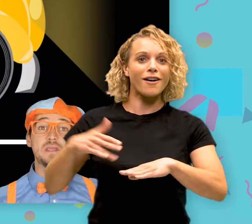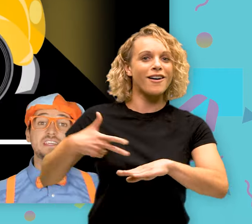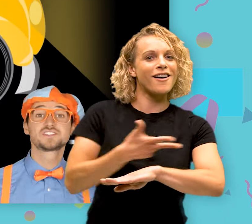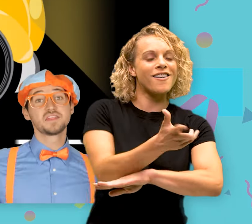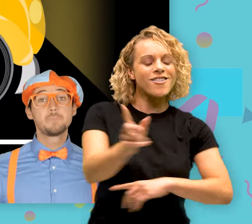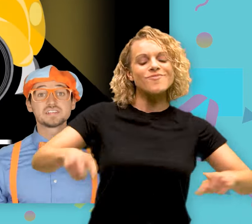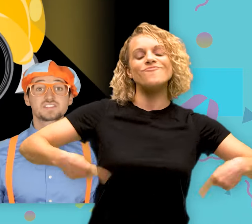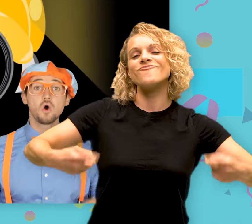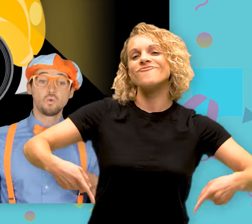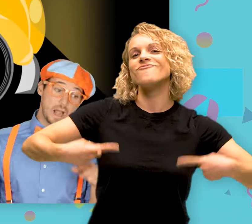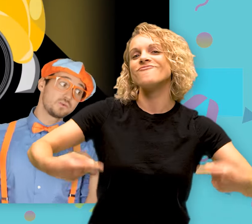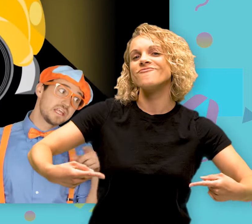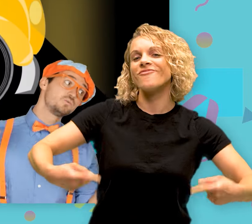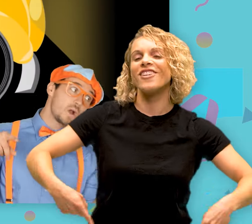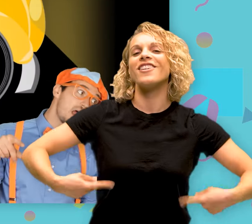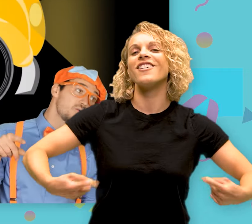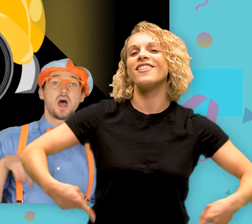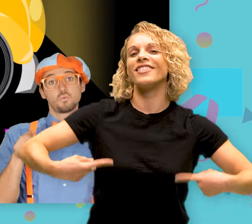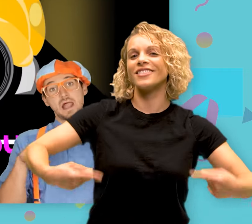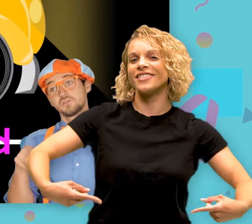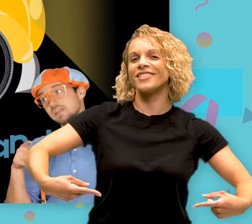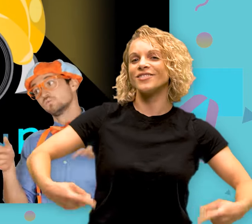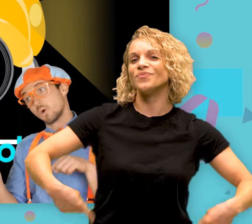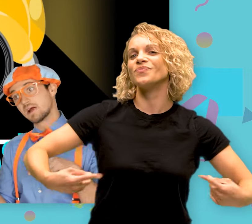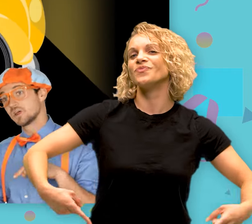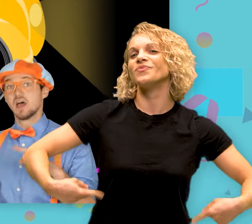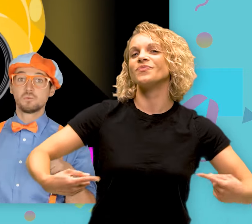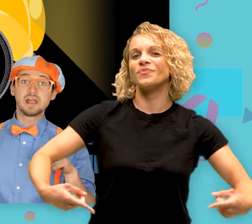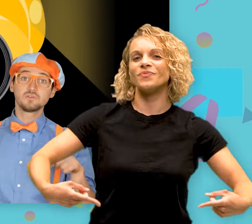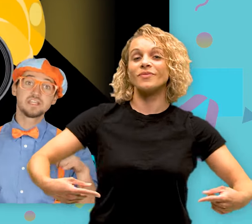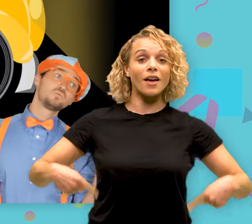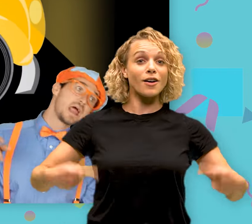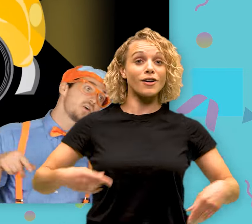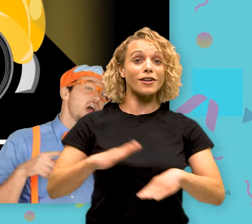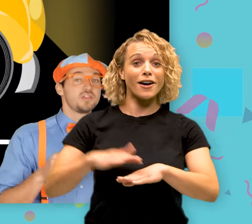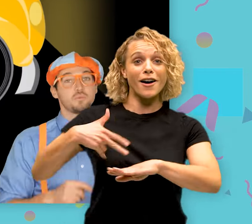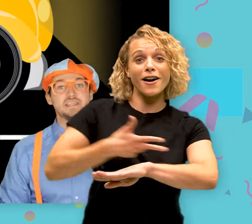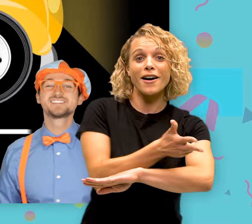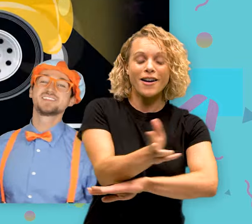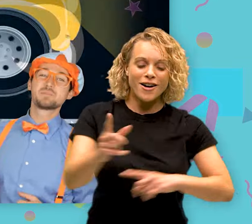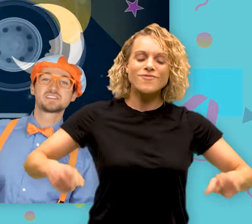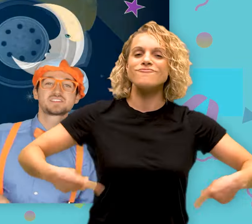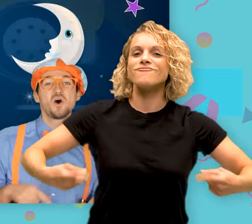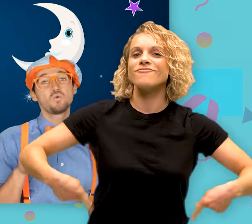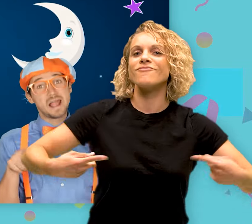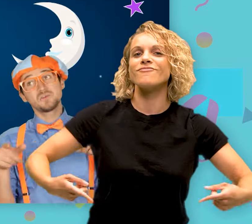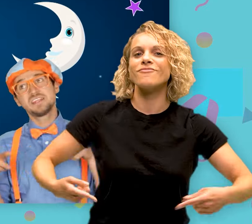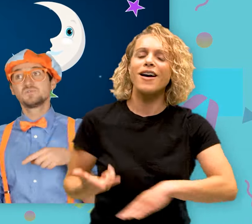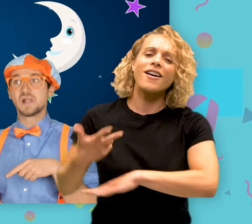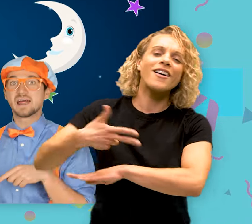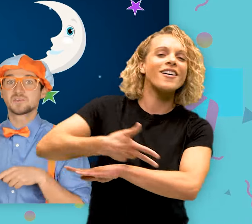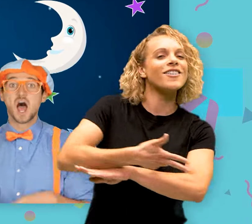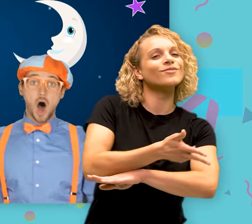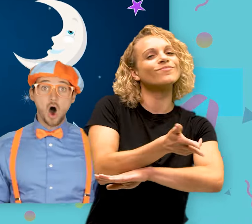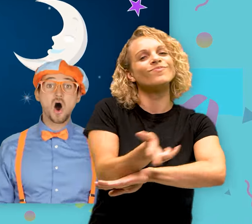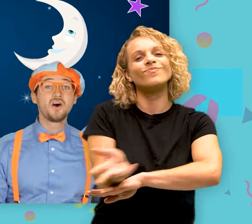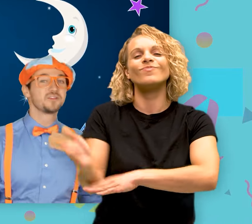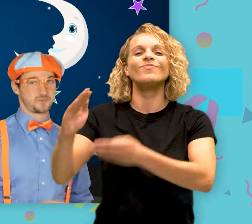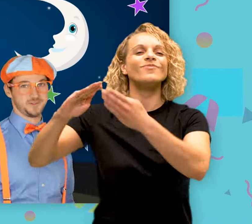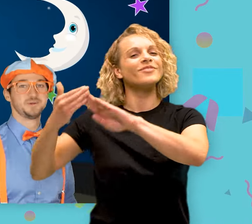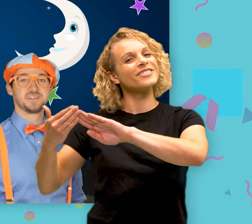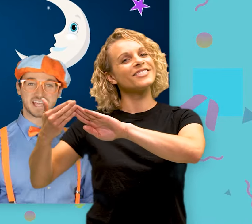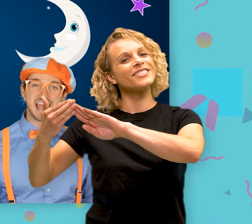The wheels on the bus go round and round, round and round, round and round. The wheels on the bus go round and round,